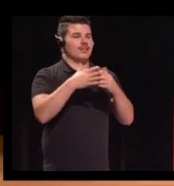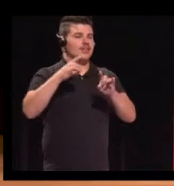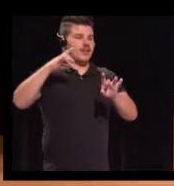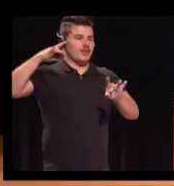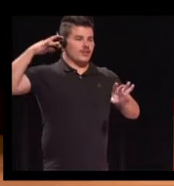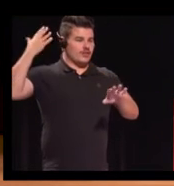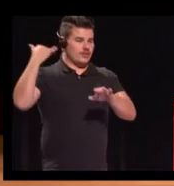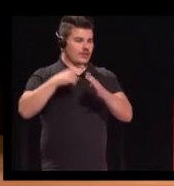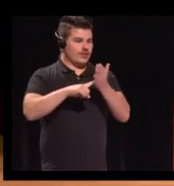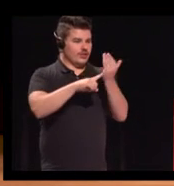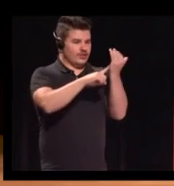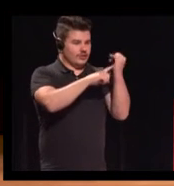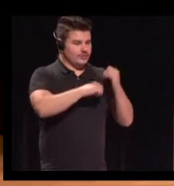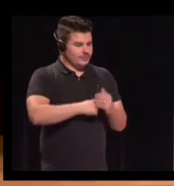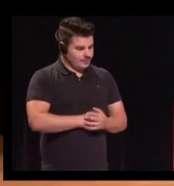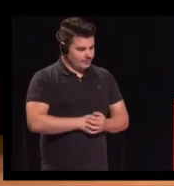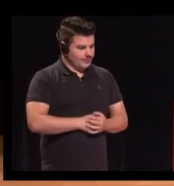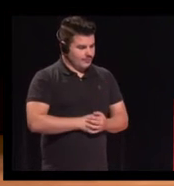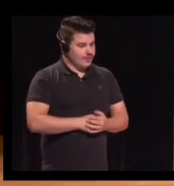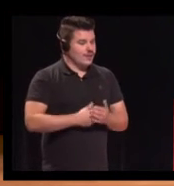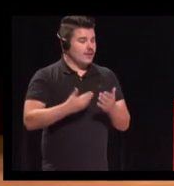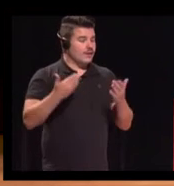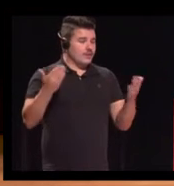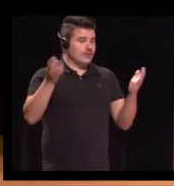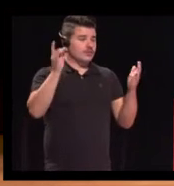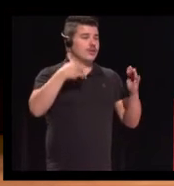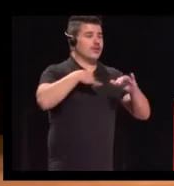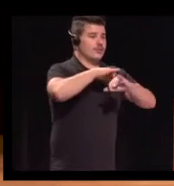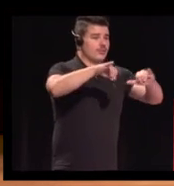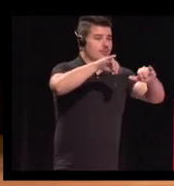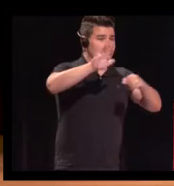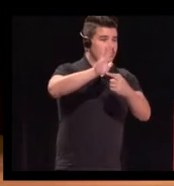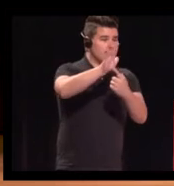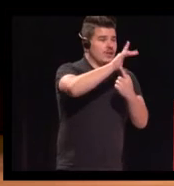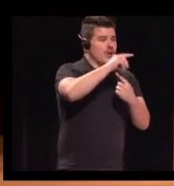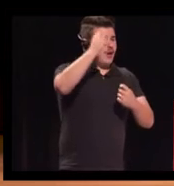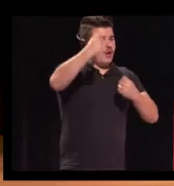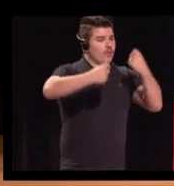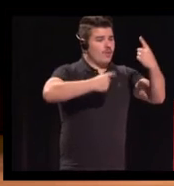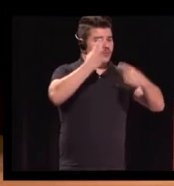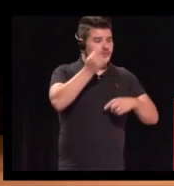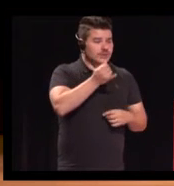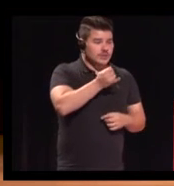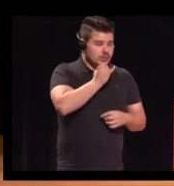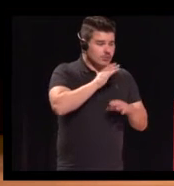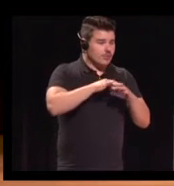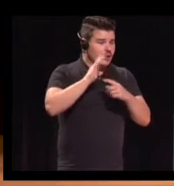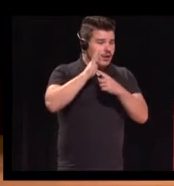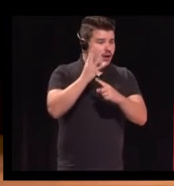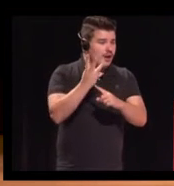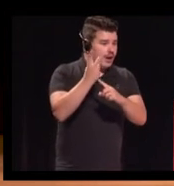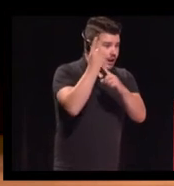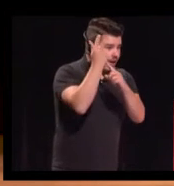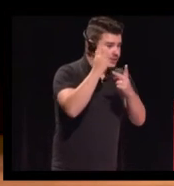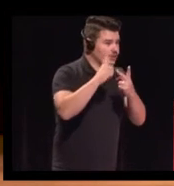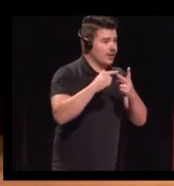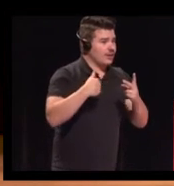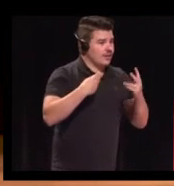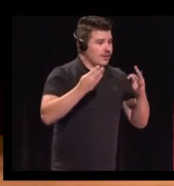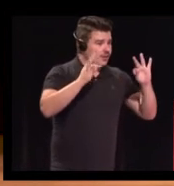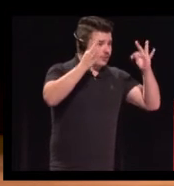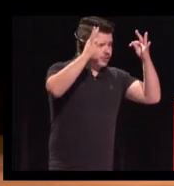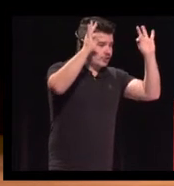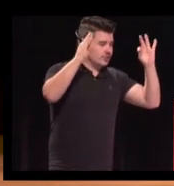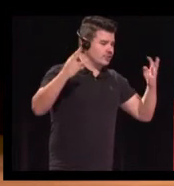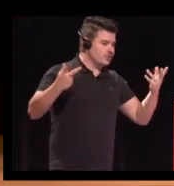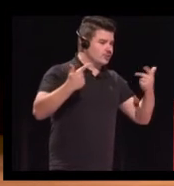So, I've just shown a few examples showing that art and technology and art and engineering work well together, but this is no coincidence,